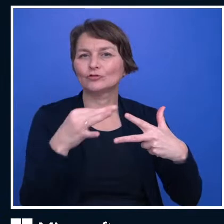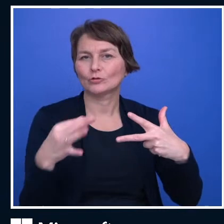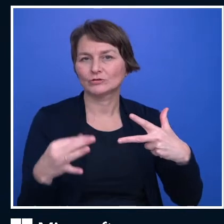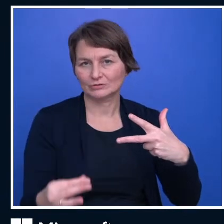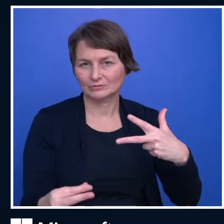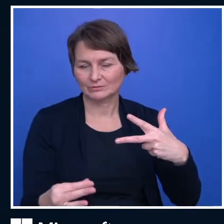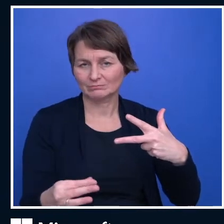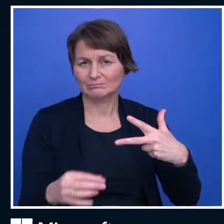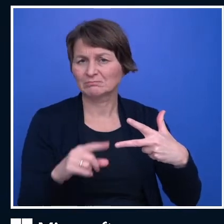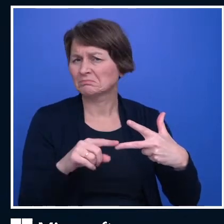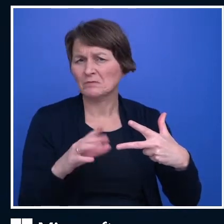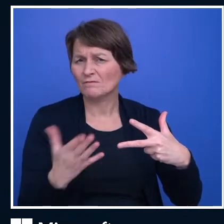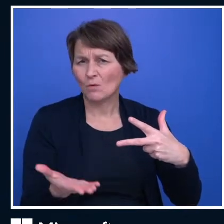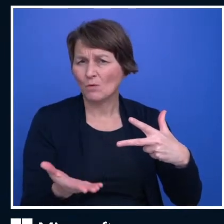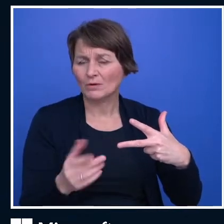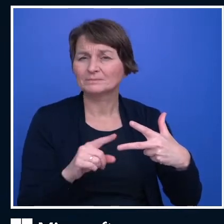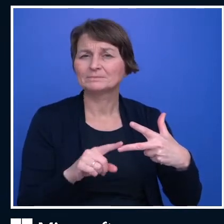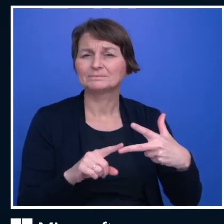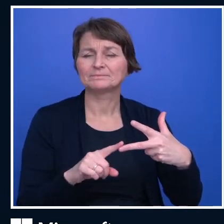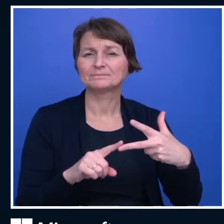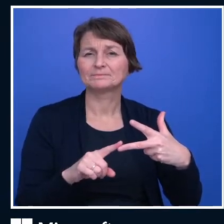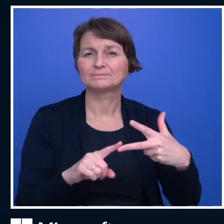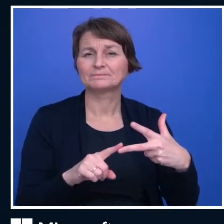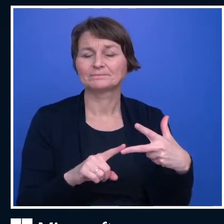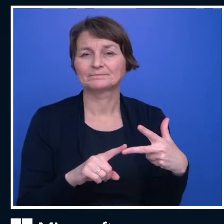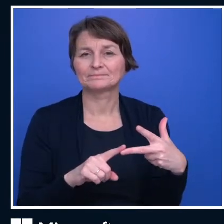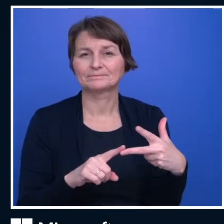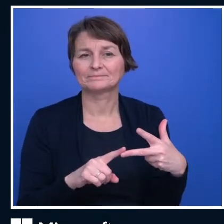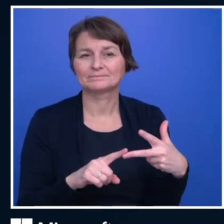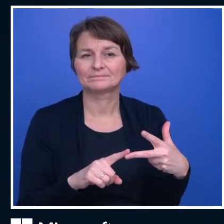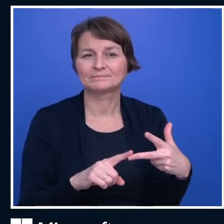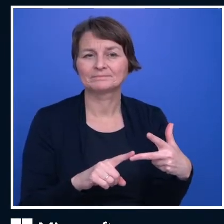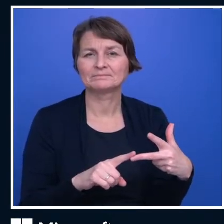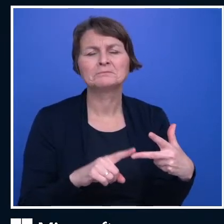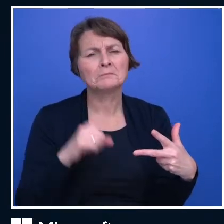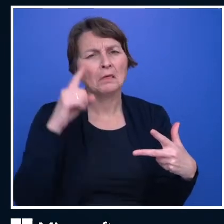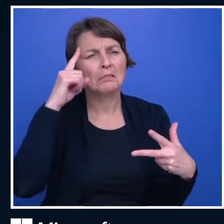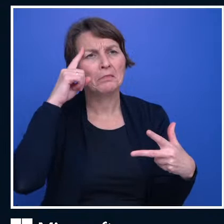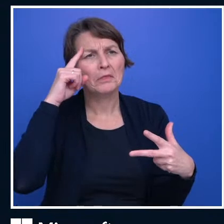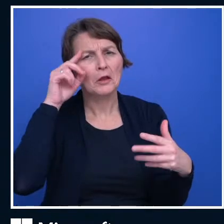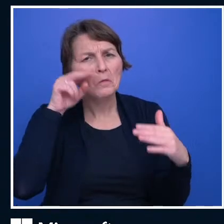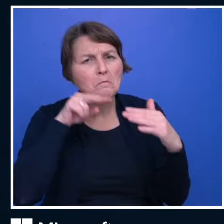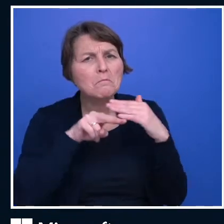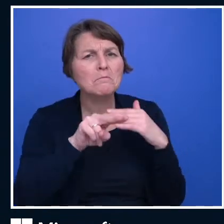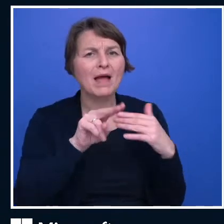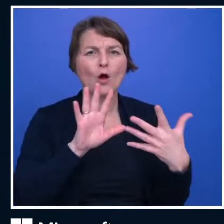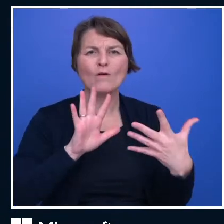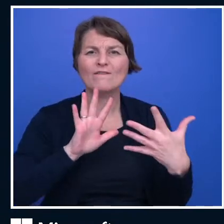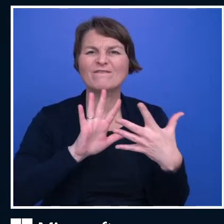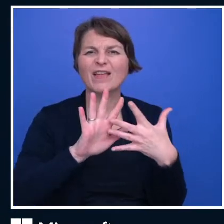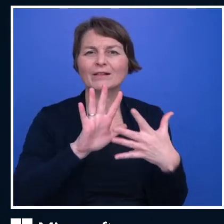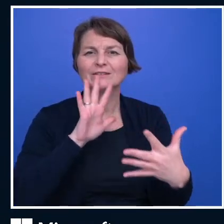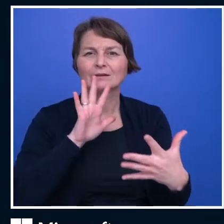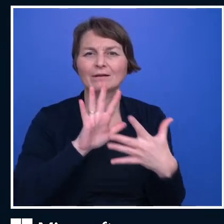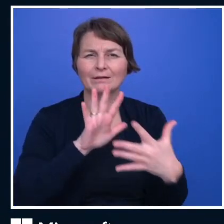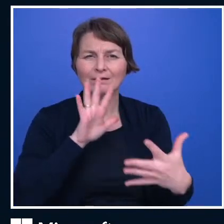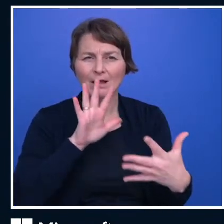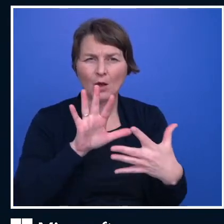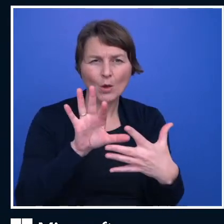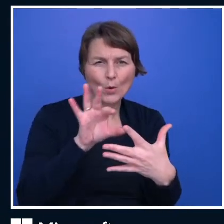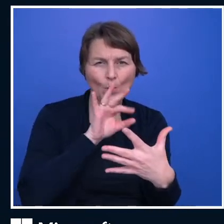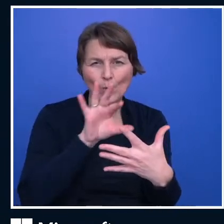used up for, you can say, predictive filtering and other